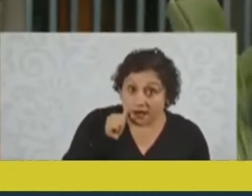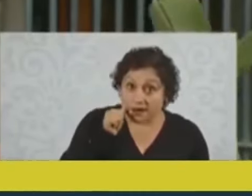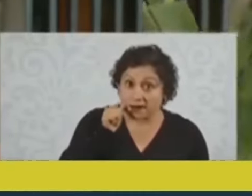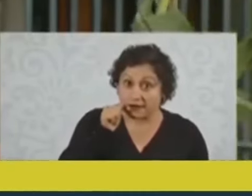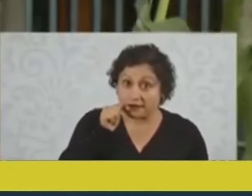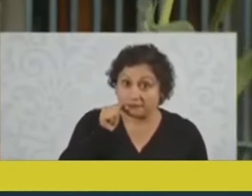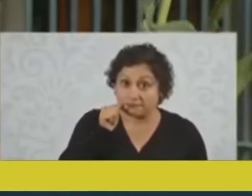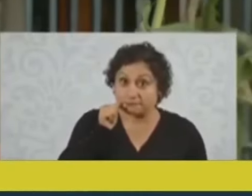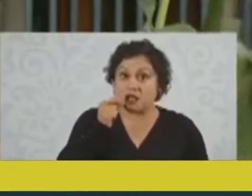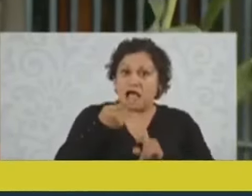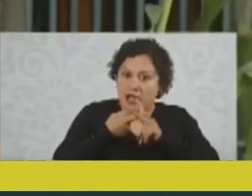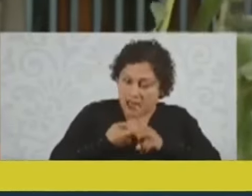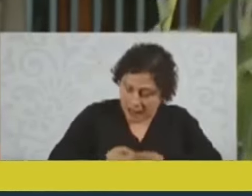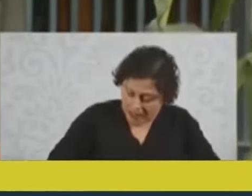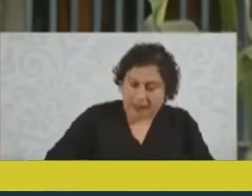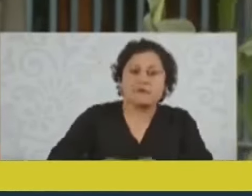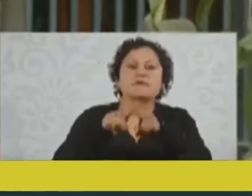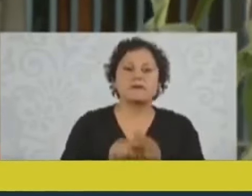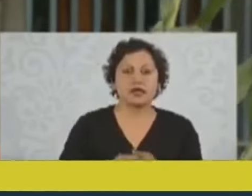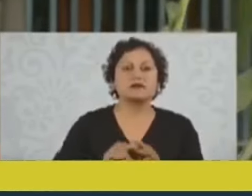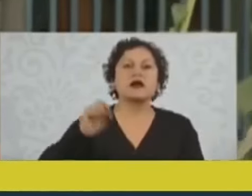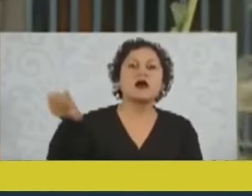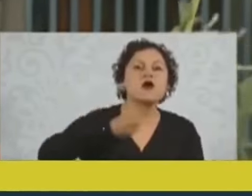From tomorrow on,